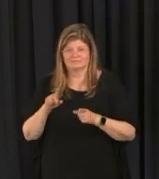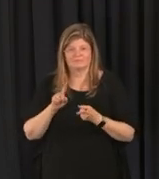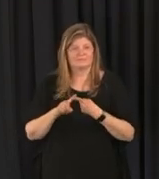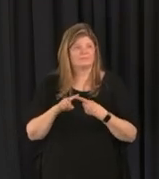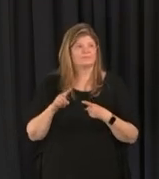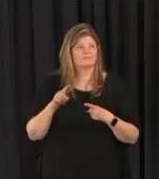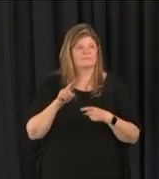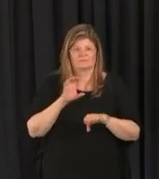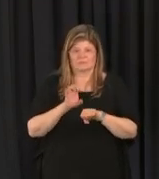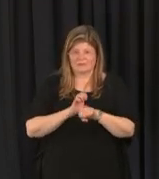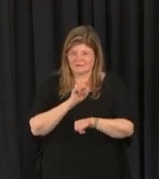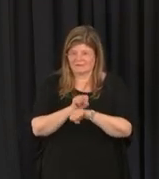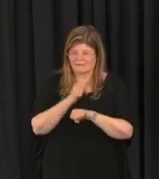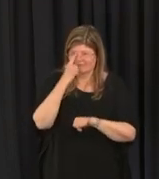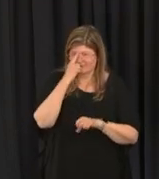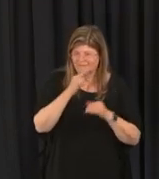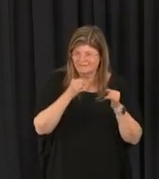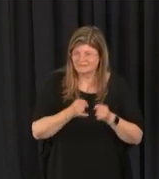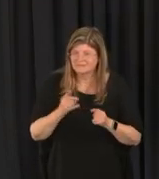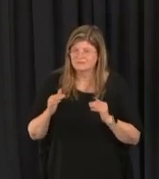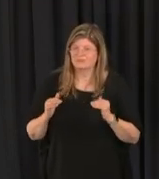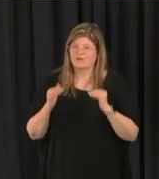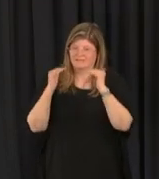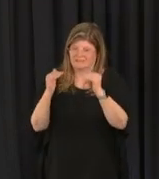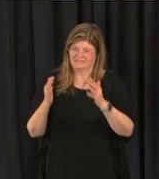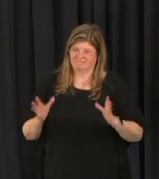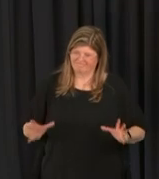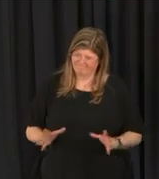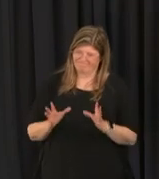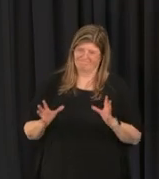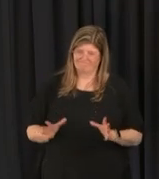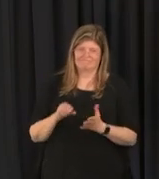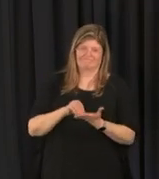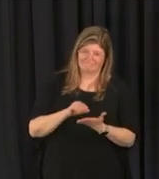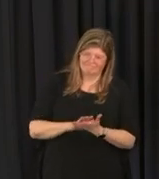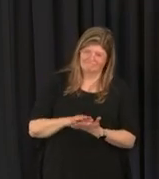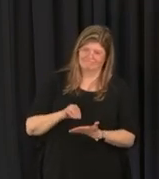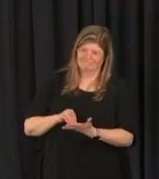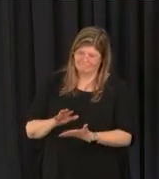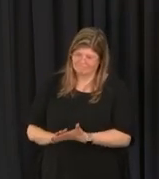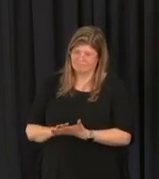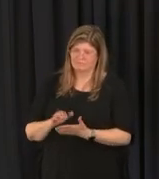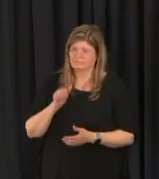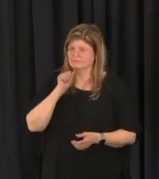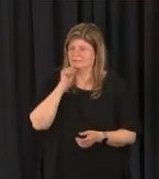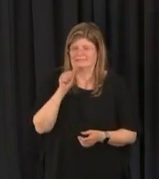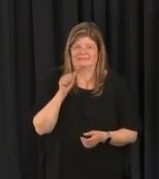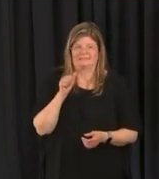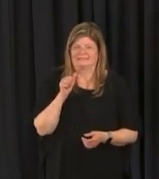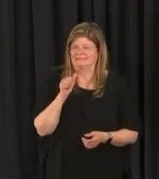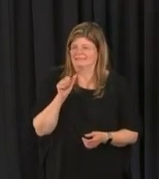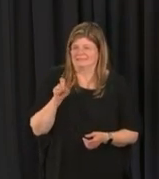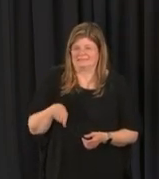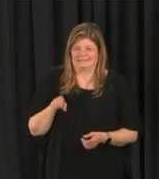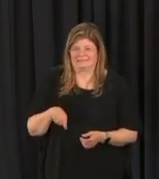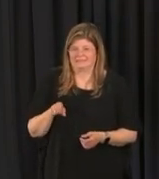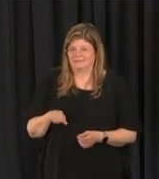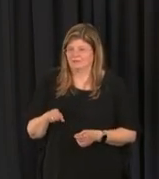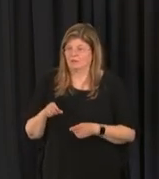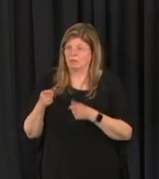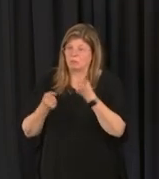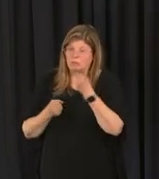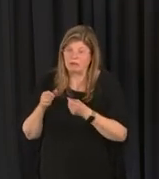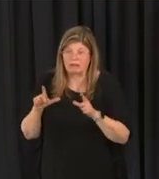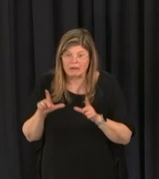other individuals, et cetera. So people are highly encouraged to provide those documents. And it does not necessarily have to be a driver's